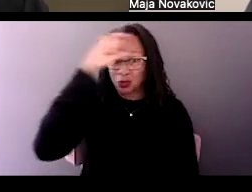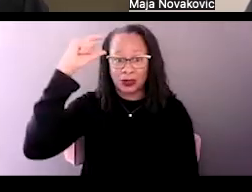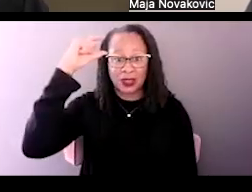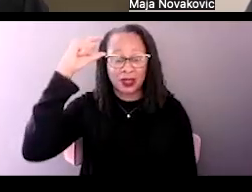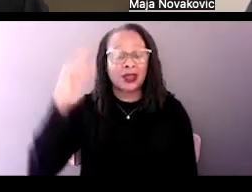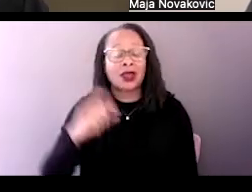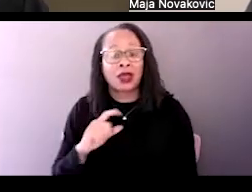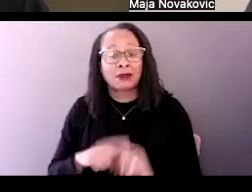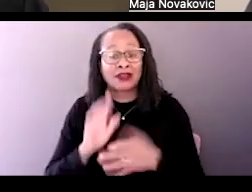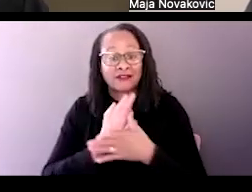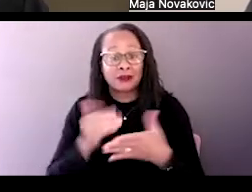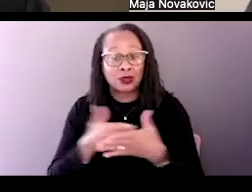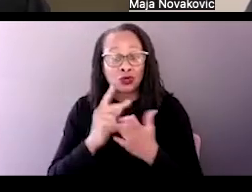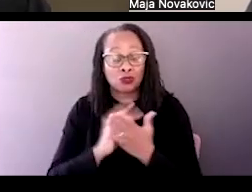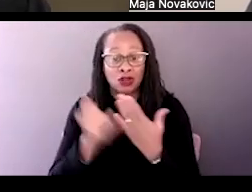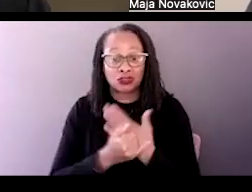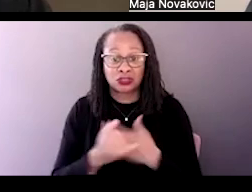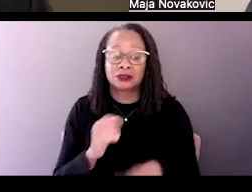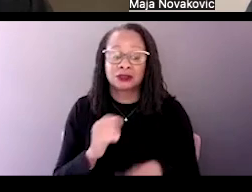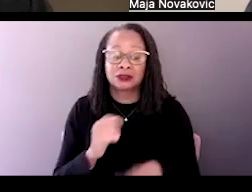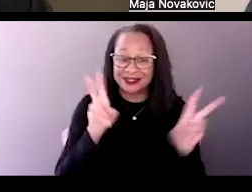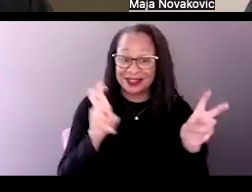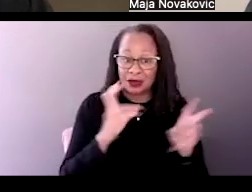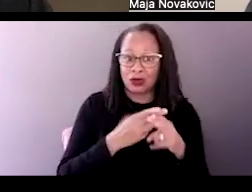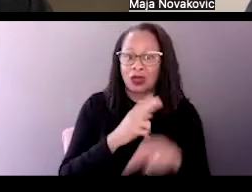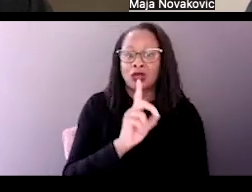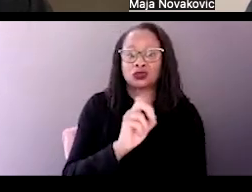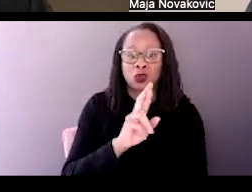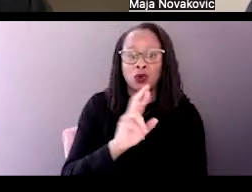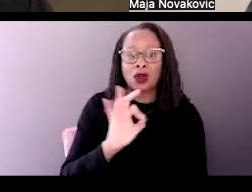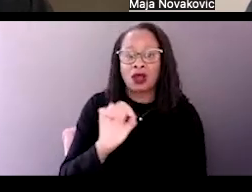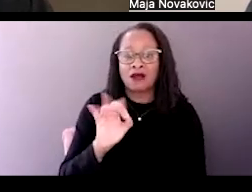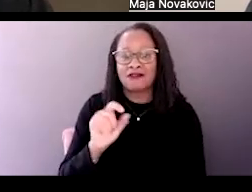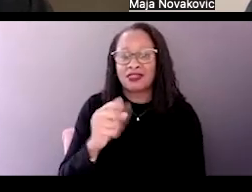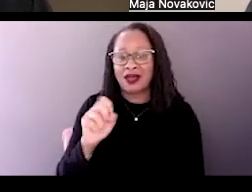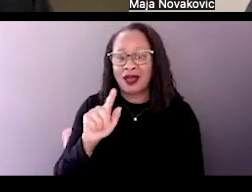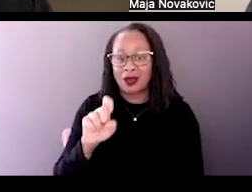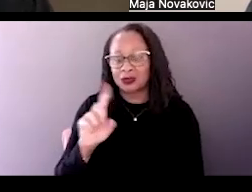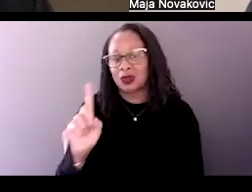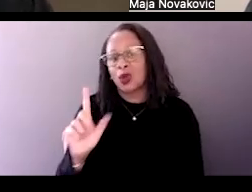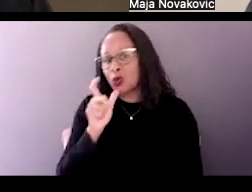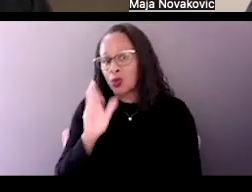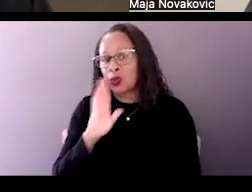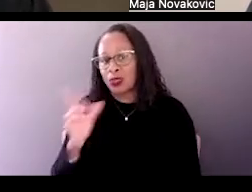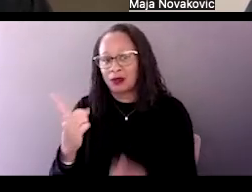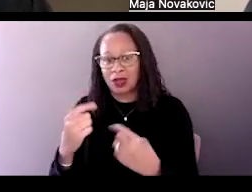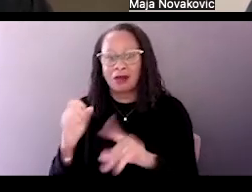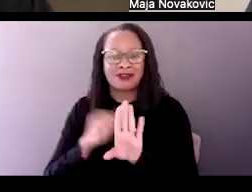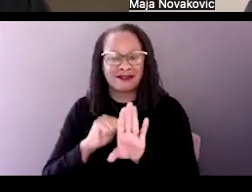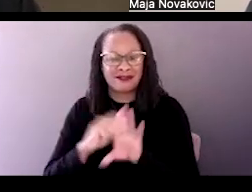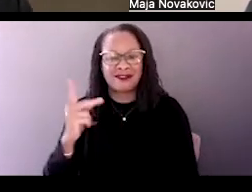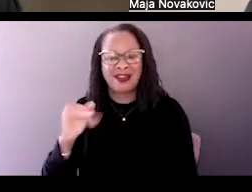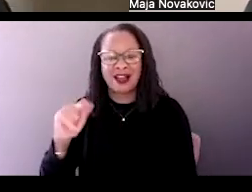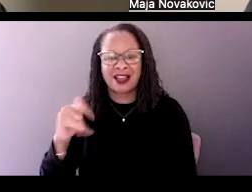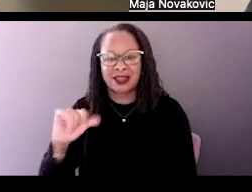new project at the door of the house who will come knocking in Bosnia and Herzegovina, correct? Yes, yes, it's